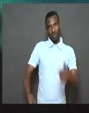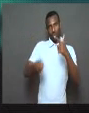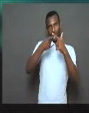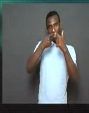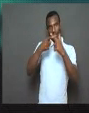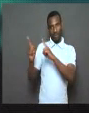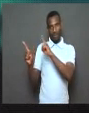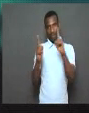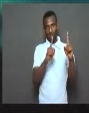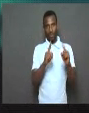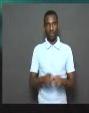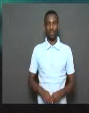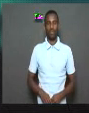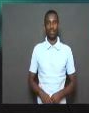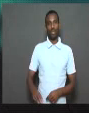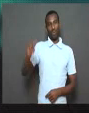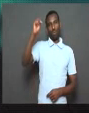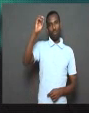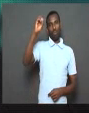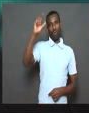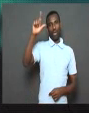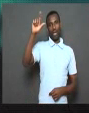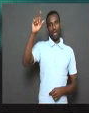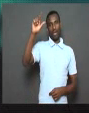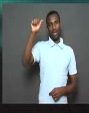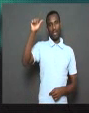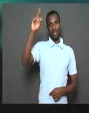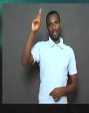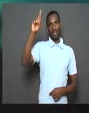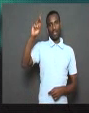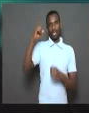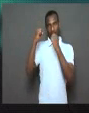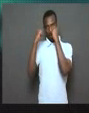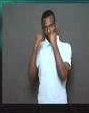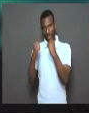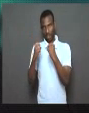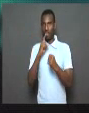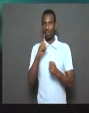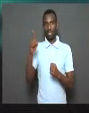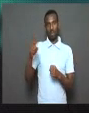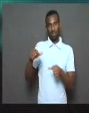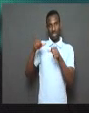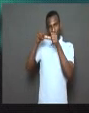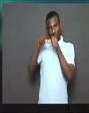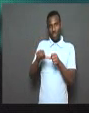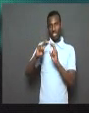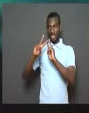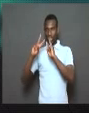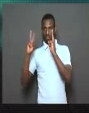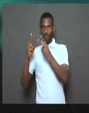The second is the molar capacity at constant volume,